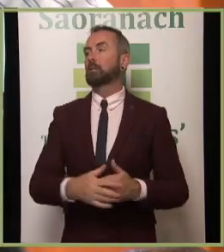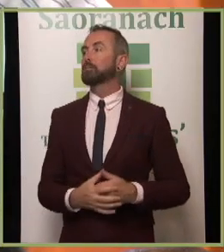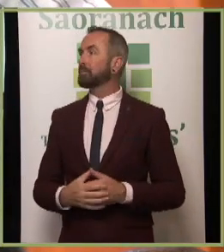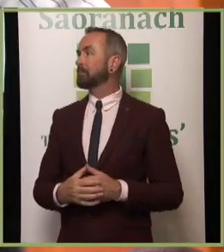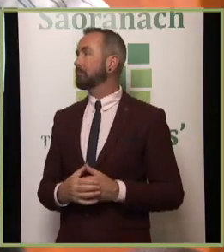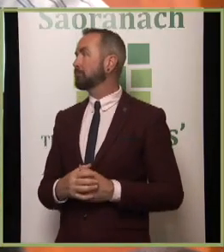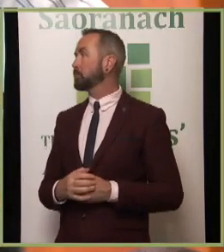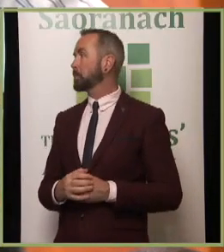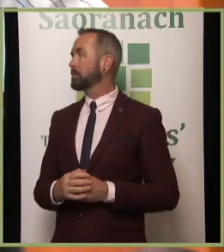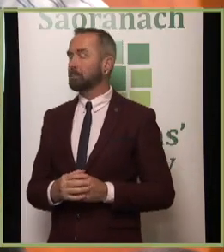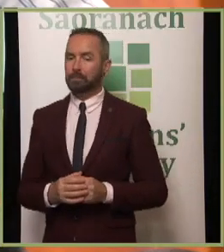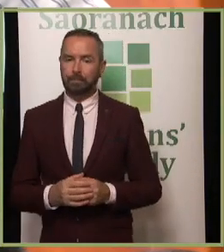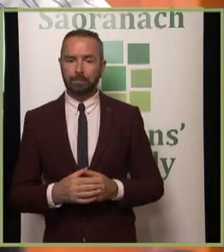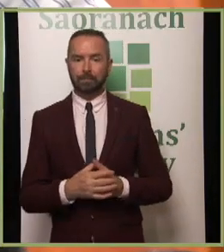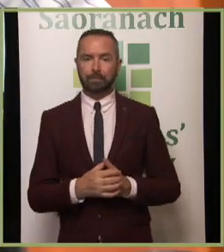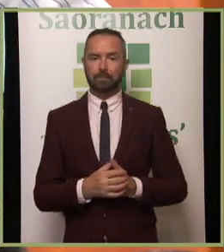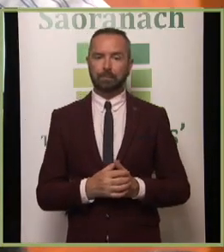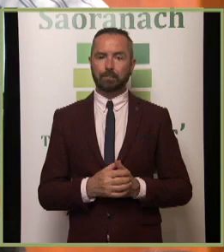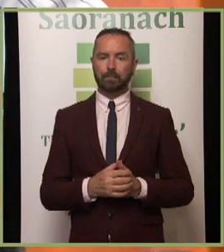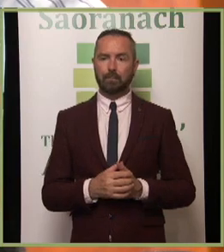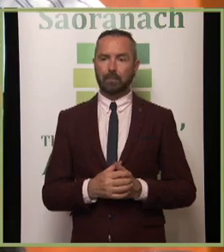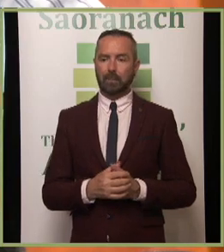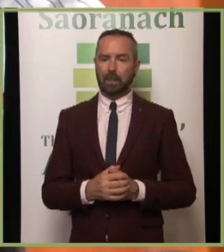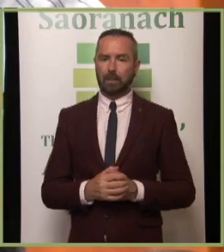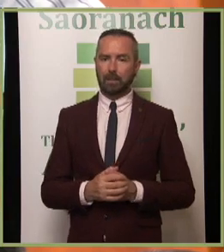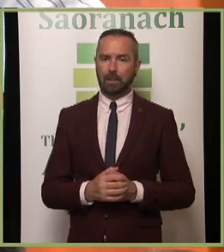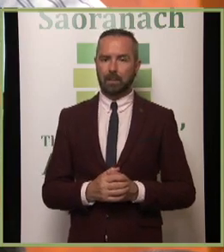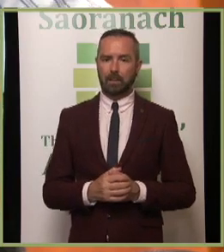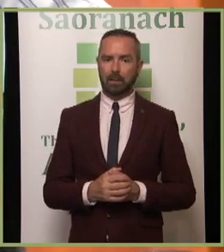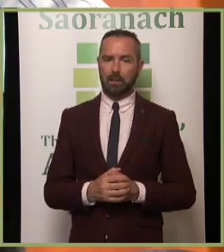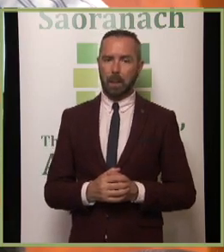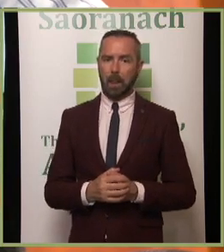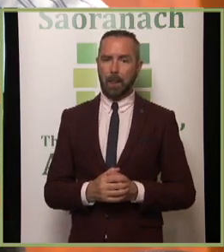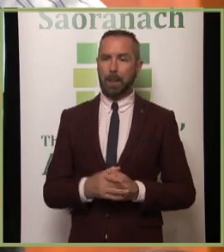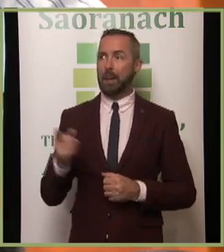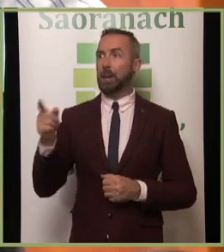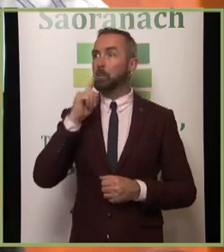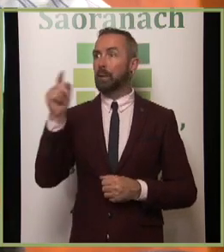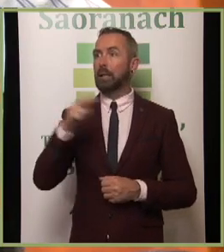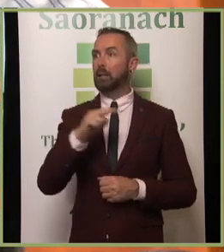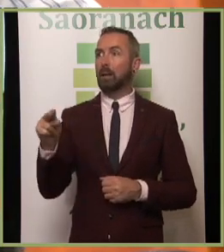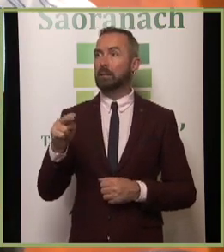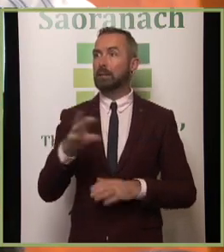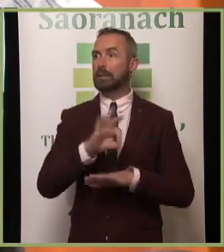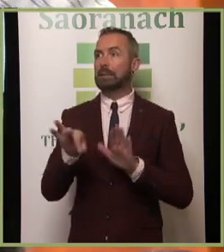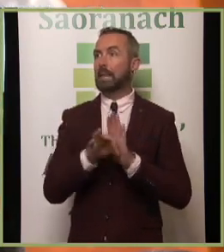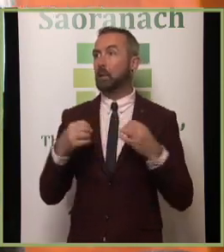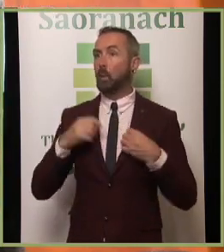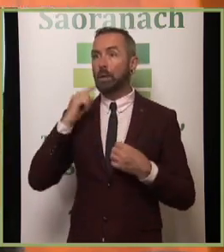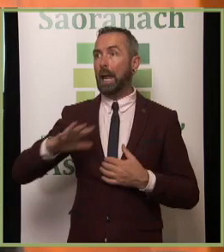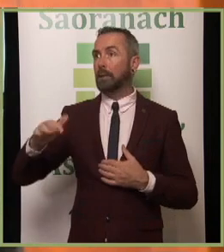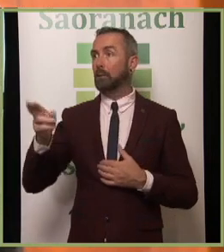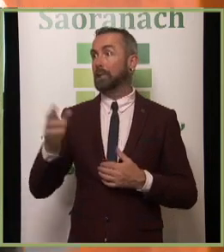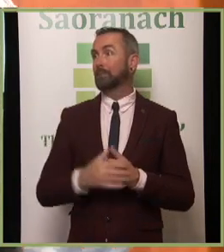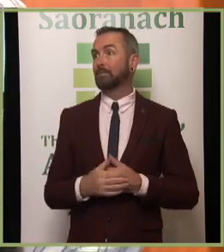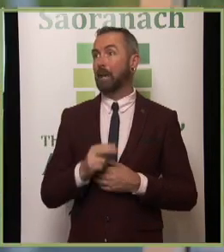I mean, if it's not Quilcha, it could be somebody else. So that's not a big problem with that. That's not state-owned land, so we don't care. Sorry,